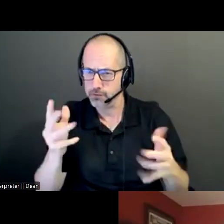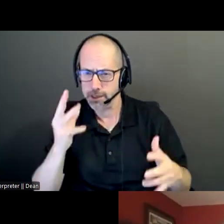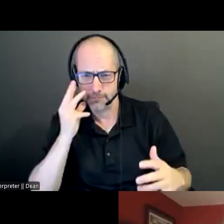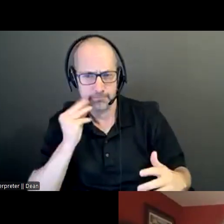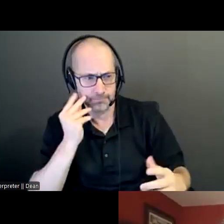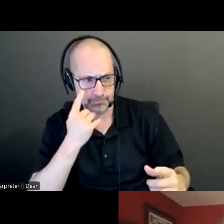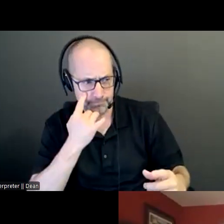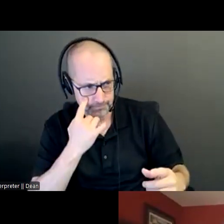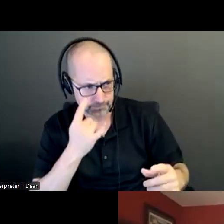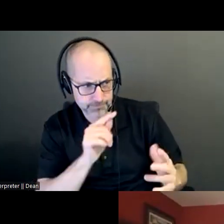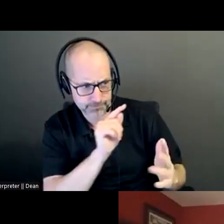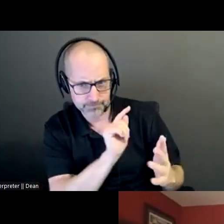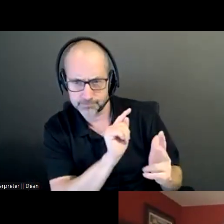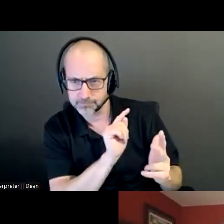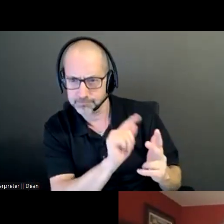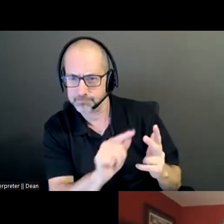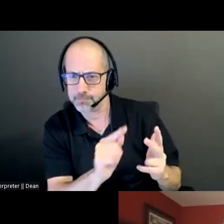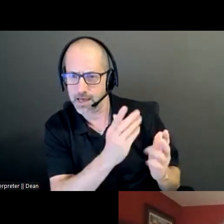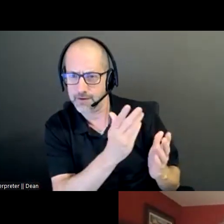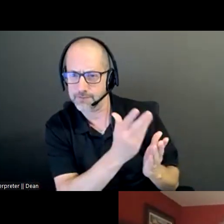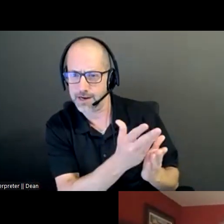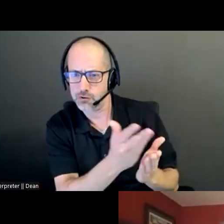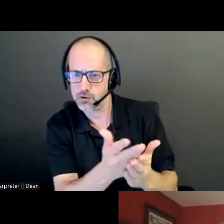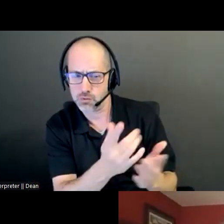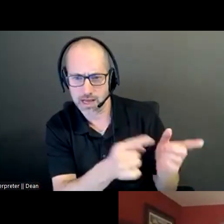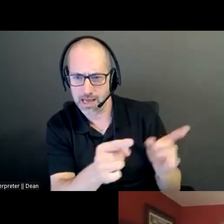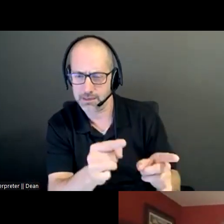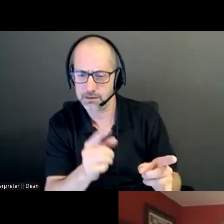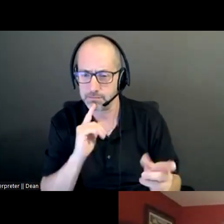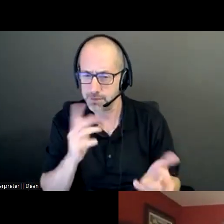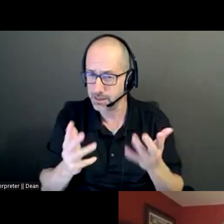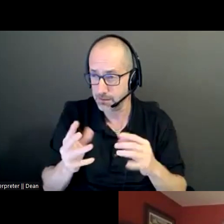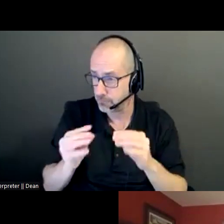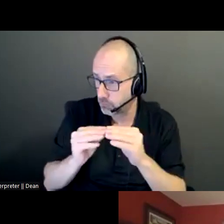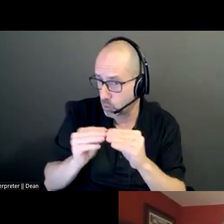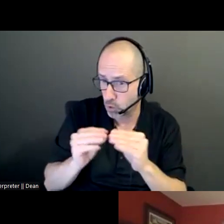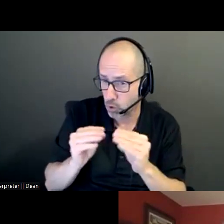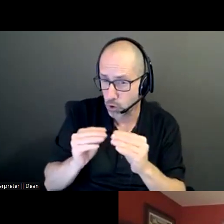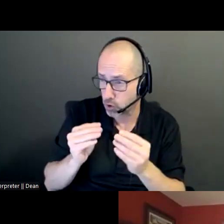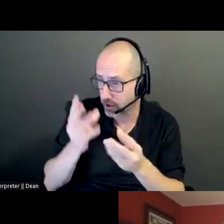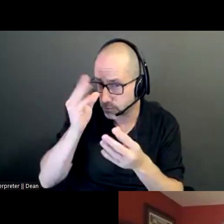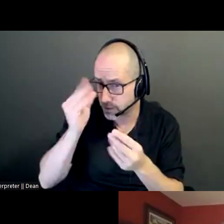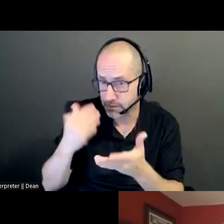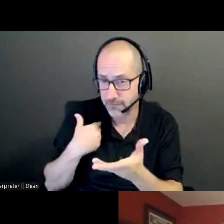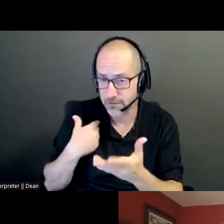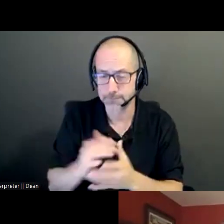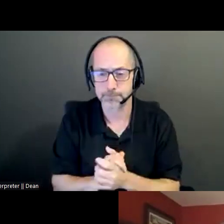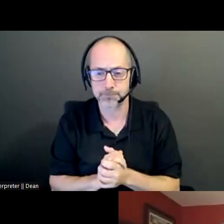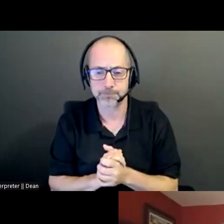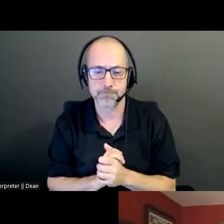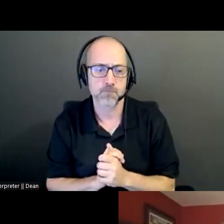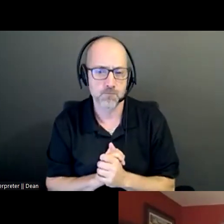of factors. And I raised them a bit in your presentation. What else do people need to know? Thank you for that. And this the